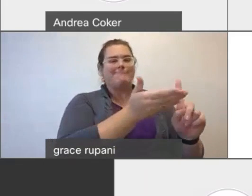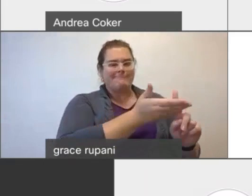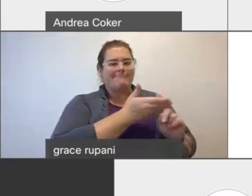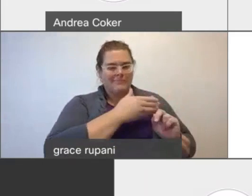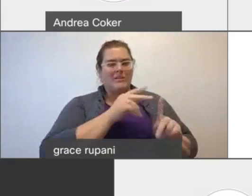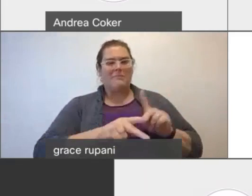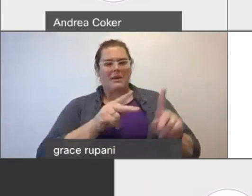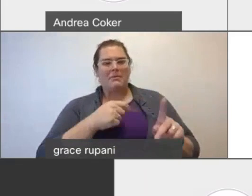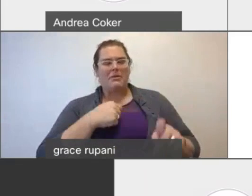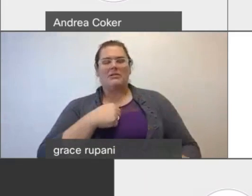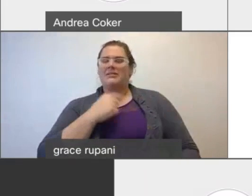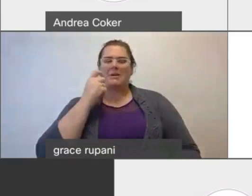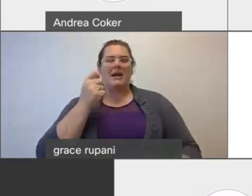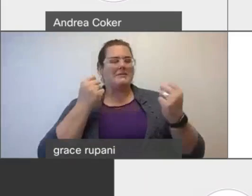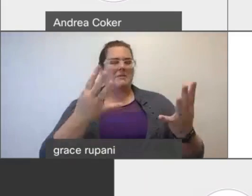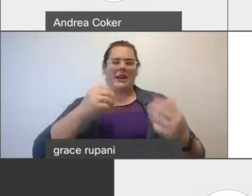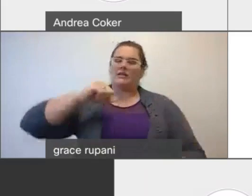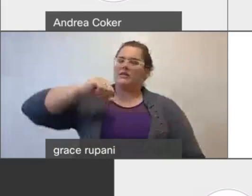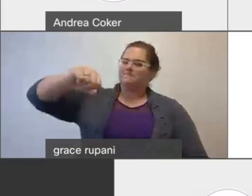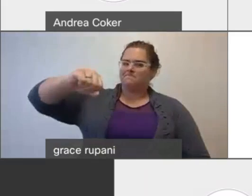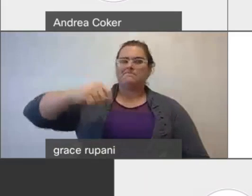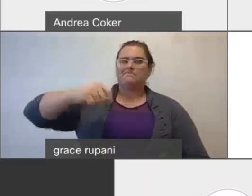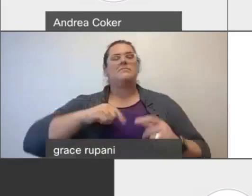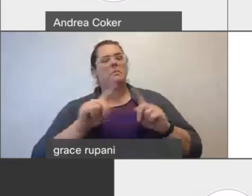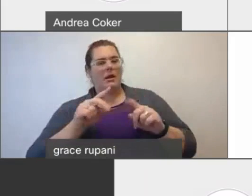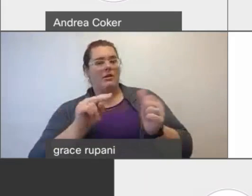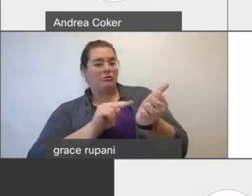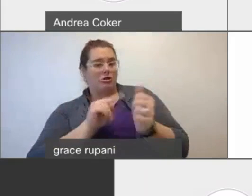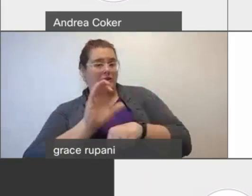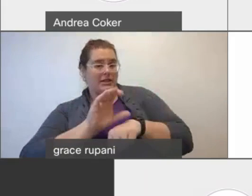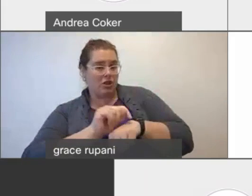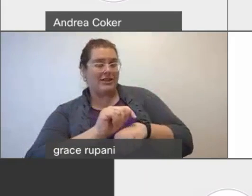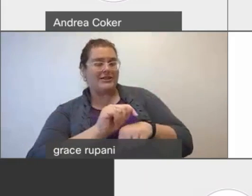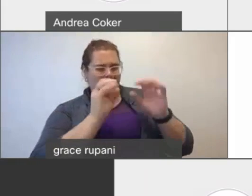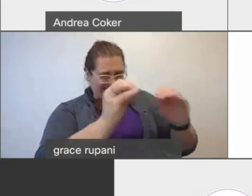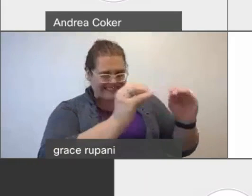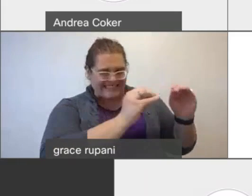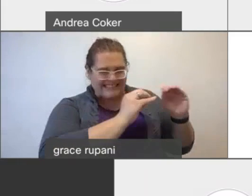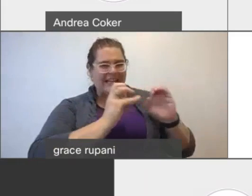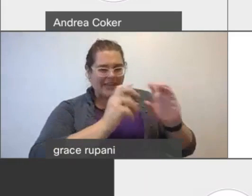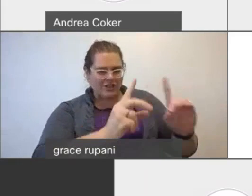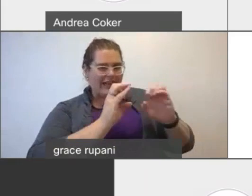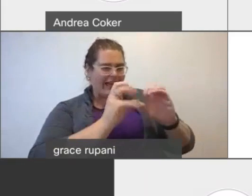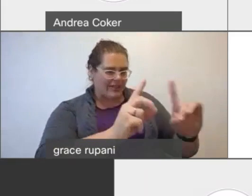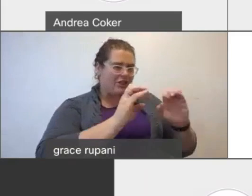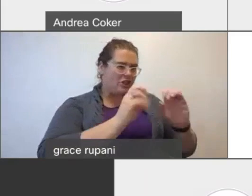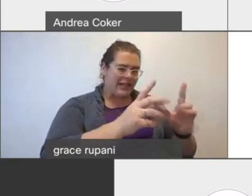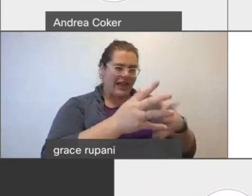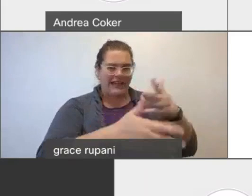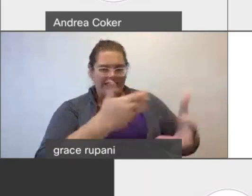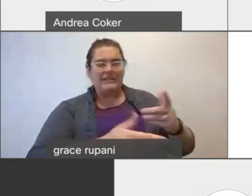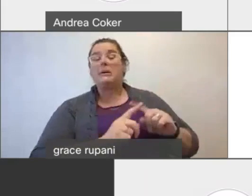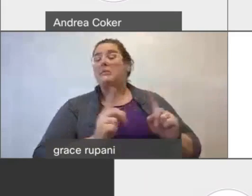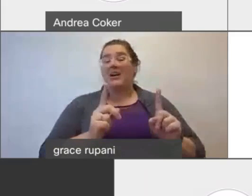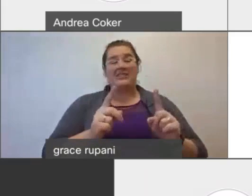people have and in providing education to folks. But at the end of the day, of course, people do have a right